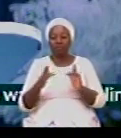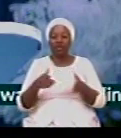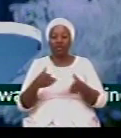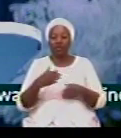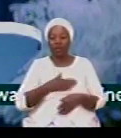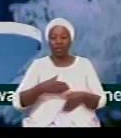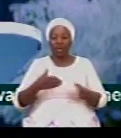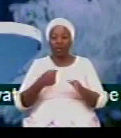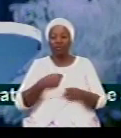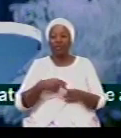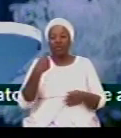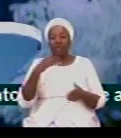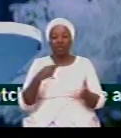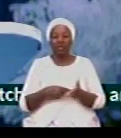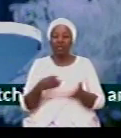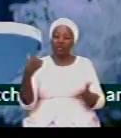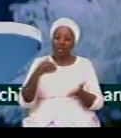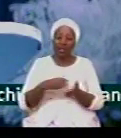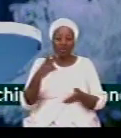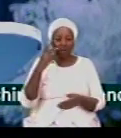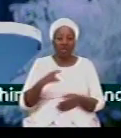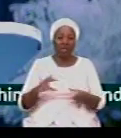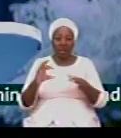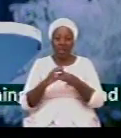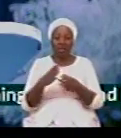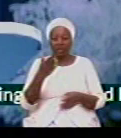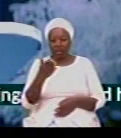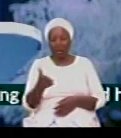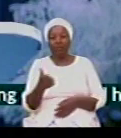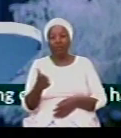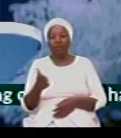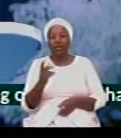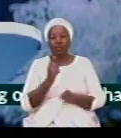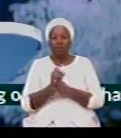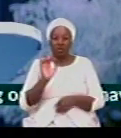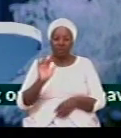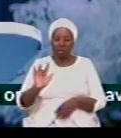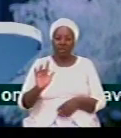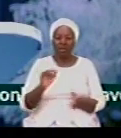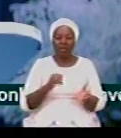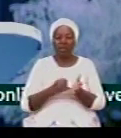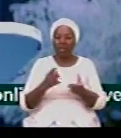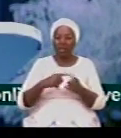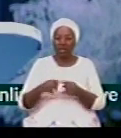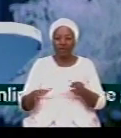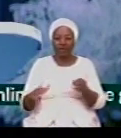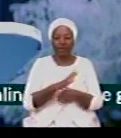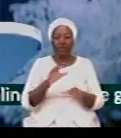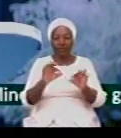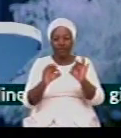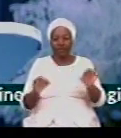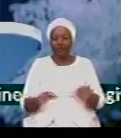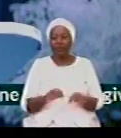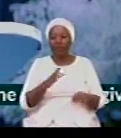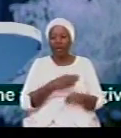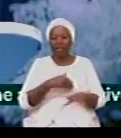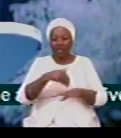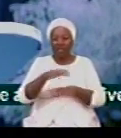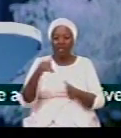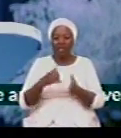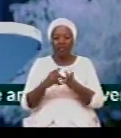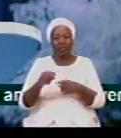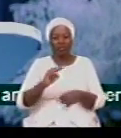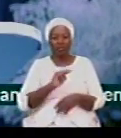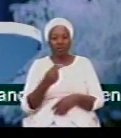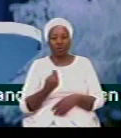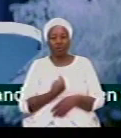Just click it and fill the form and send it to us so that we can assist you further